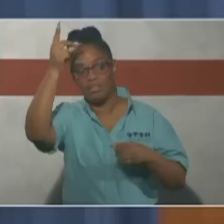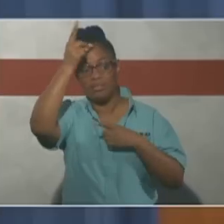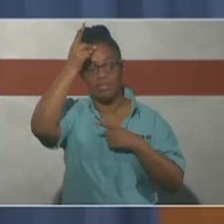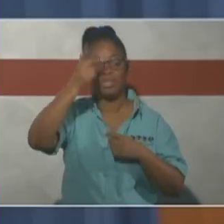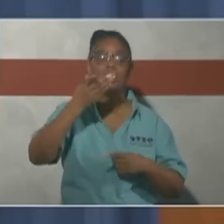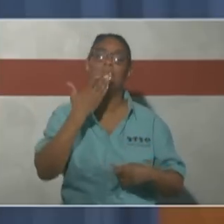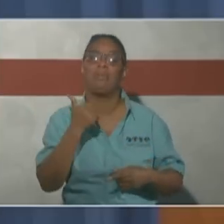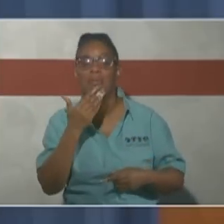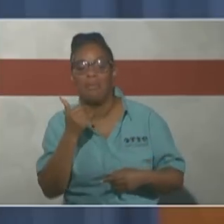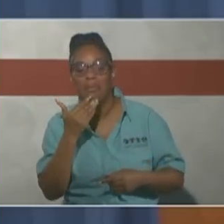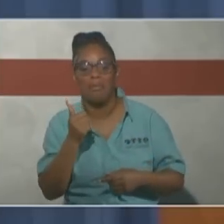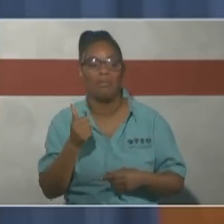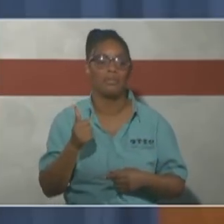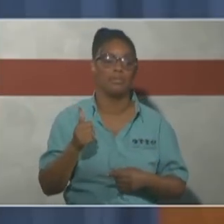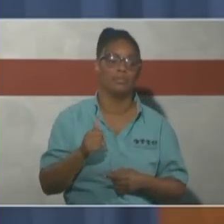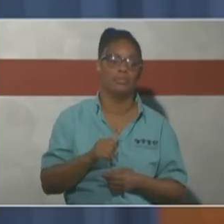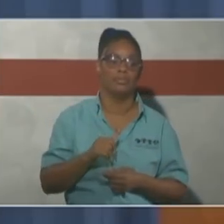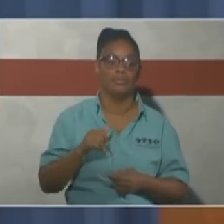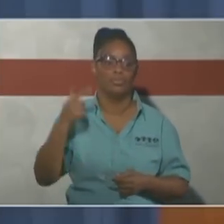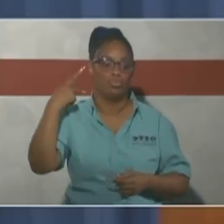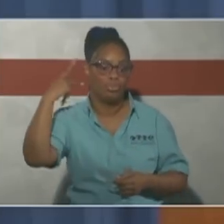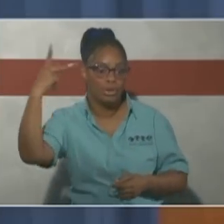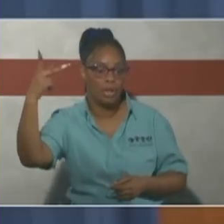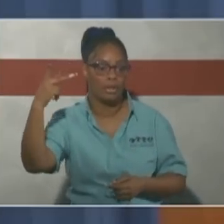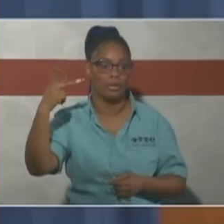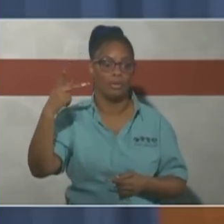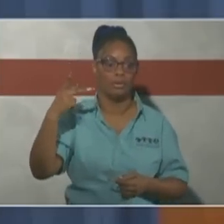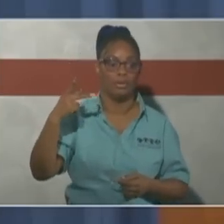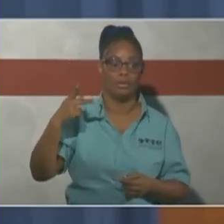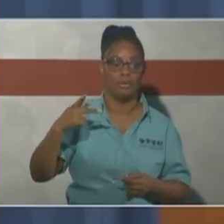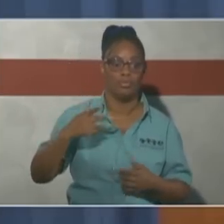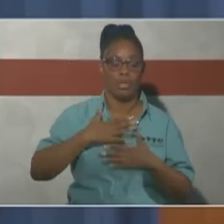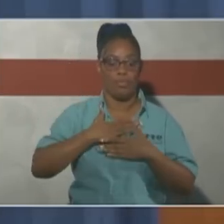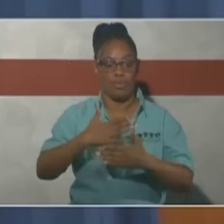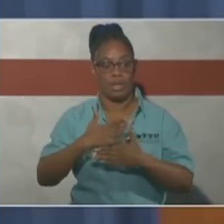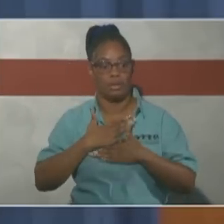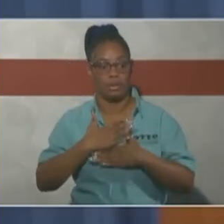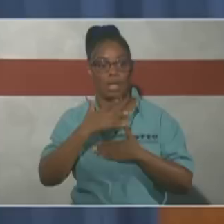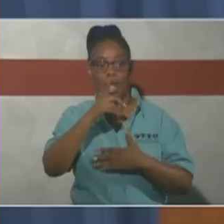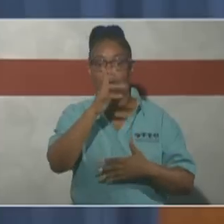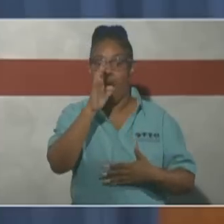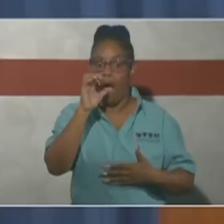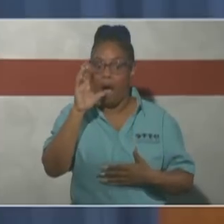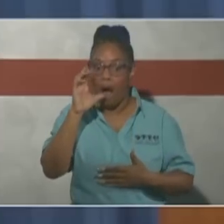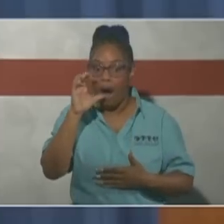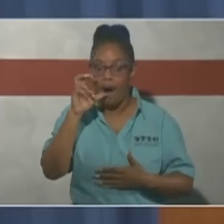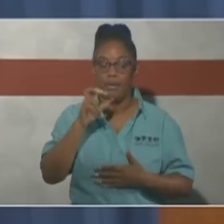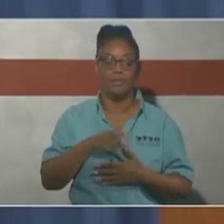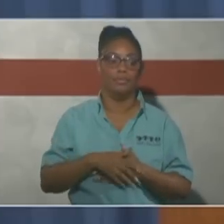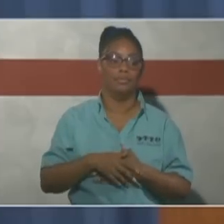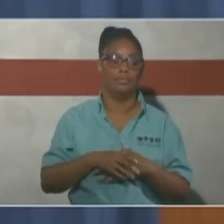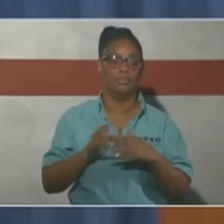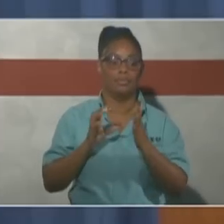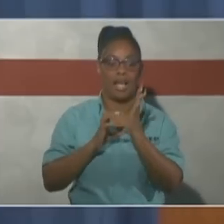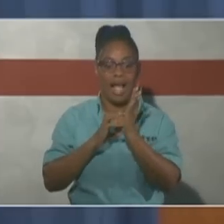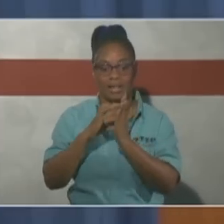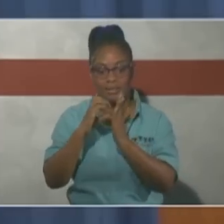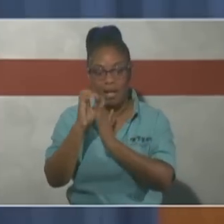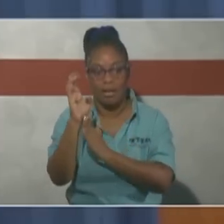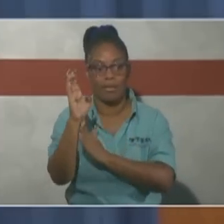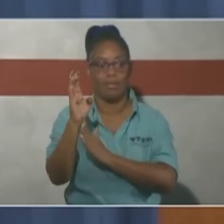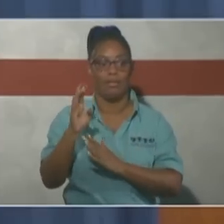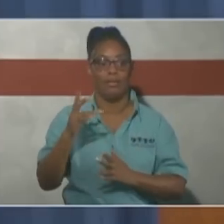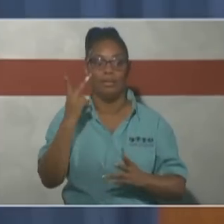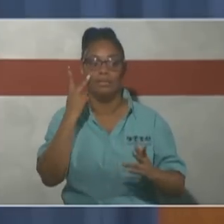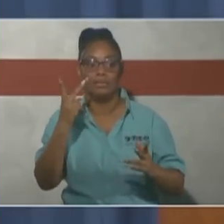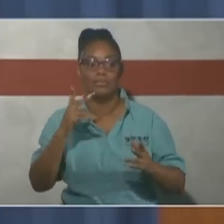or 65 in some areas certainly are considered higher risk with or without comorbidities. Those comorbidities that we have seen